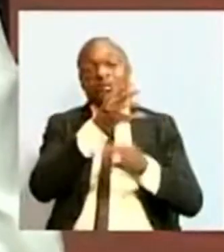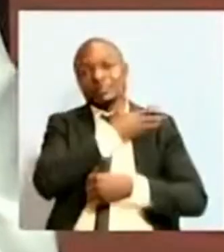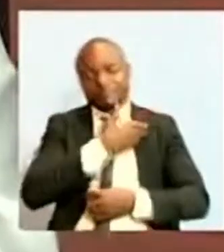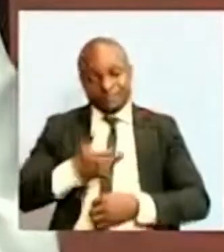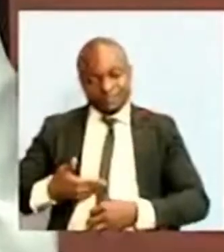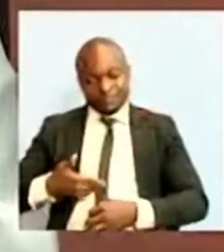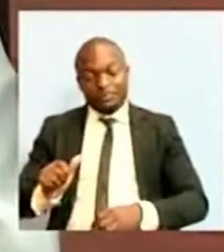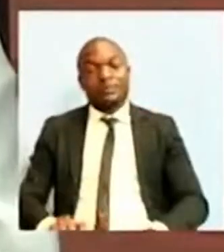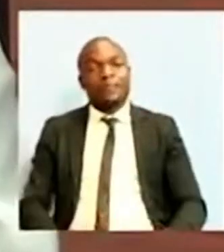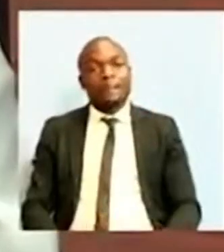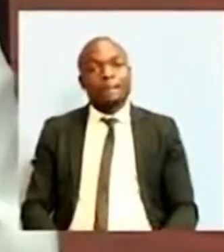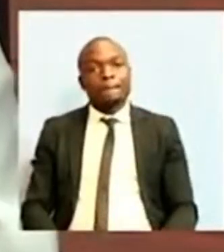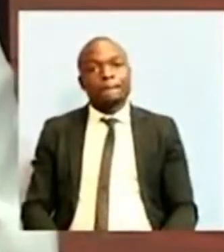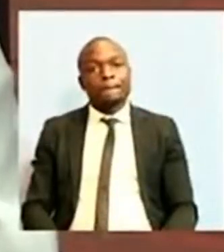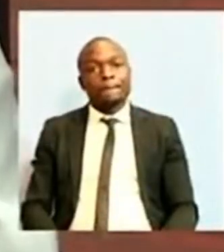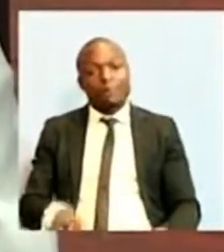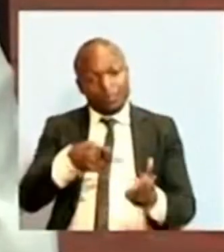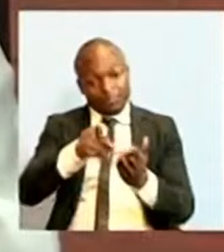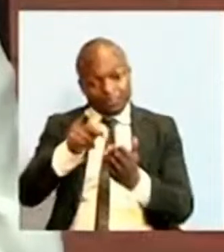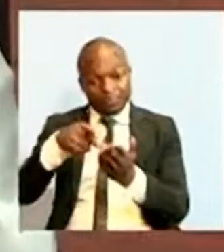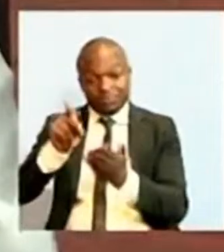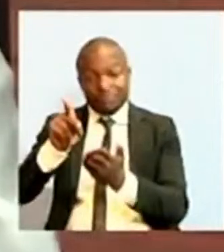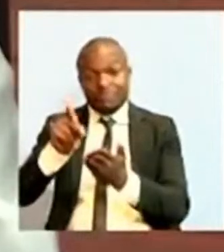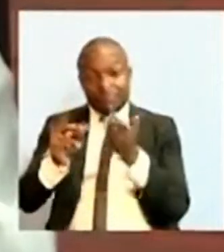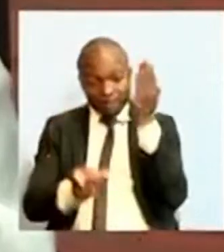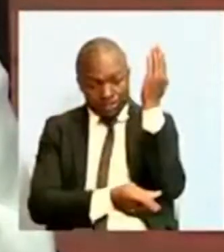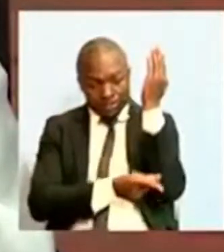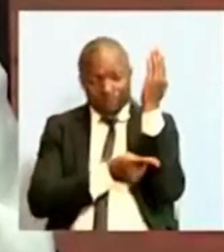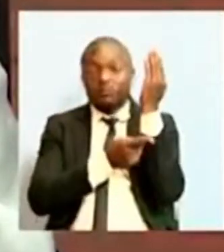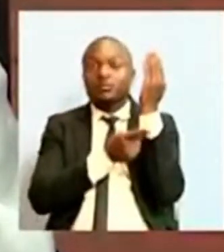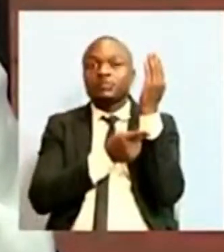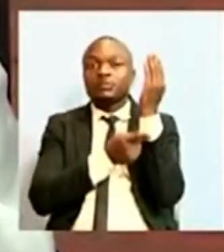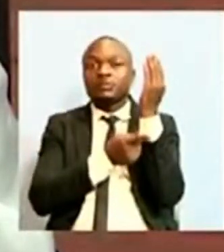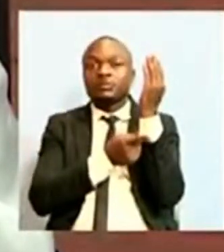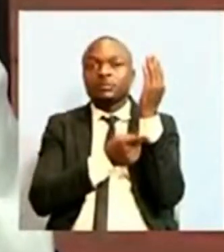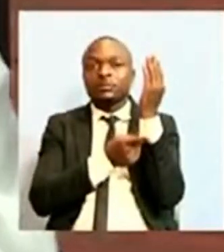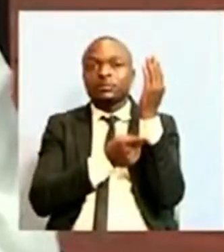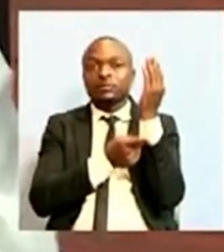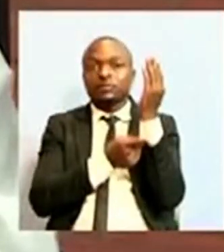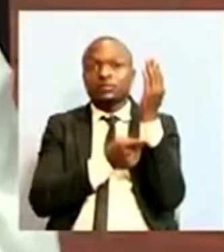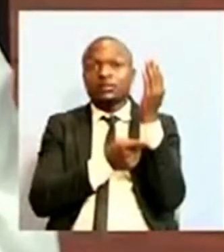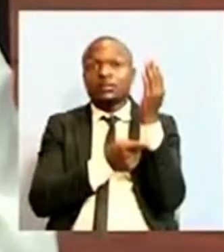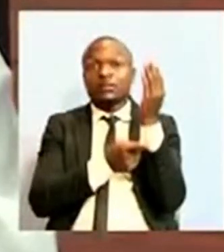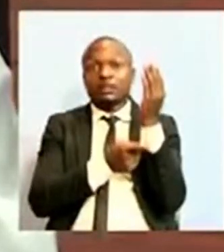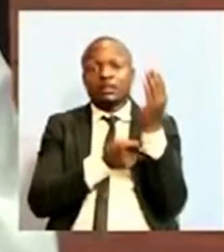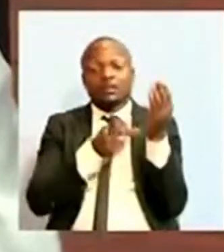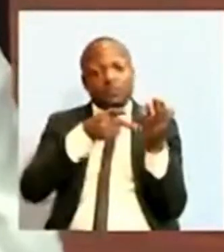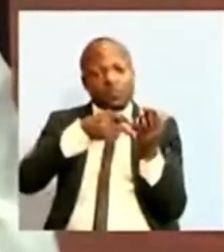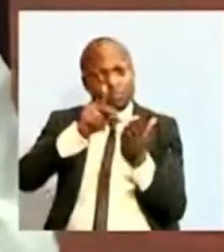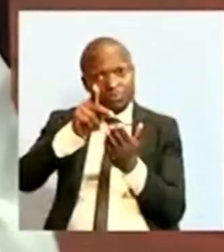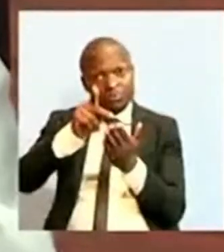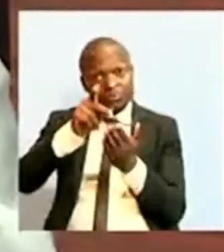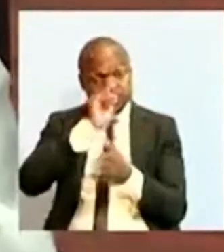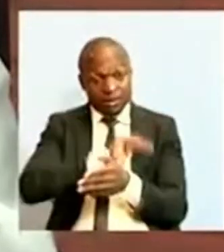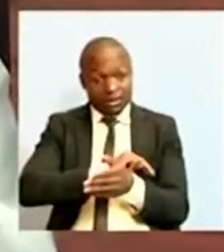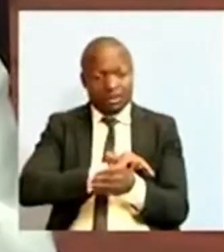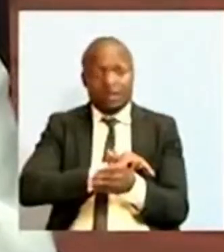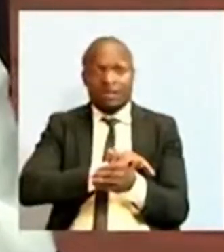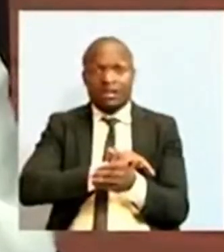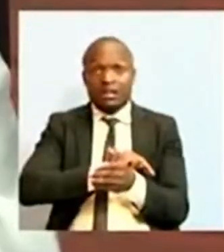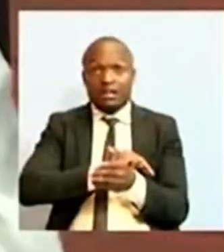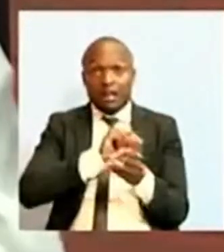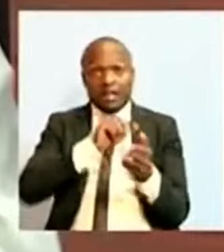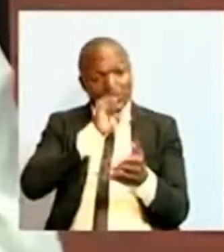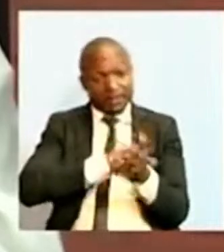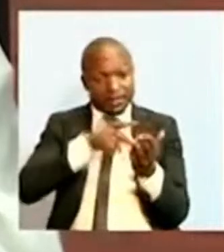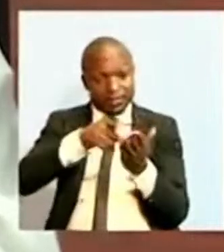in terms of payment. Development is a ripple effect. If you pay NAPSA, NAPSA will pay the